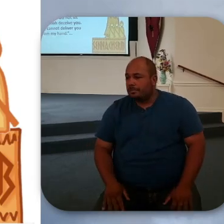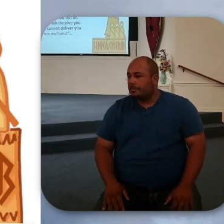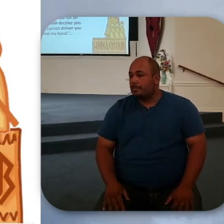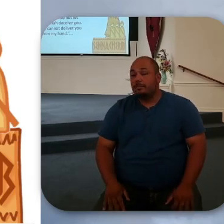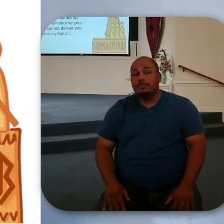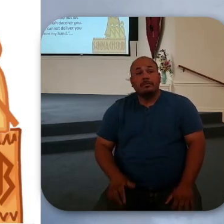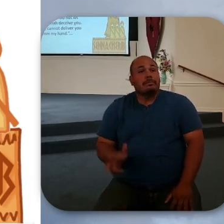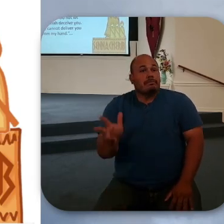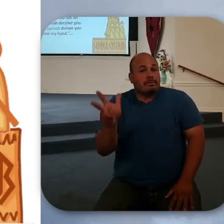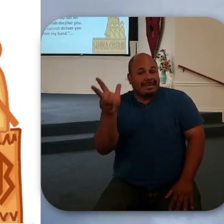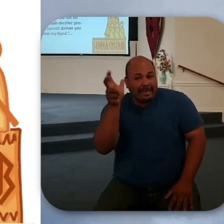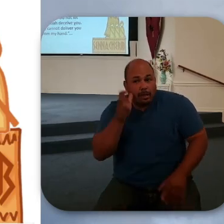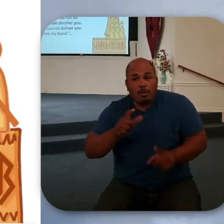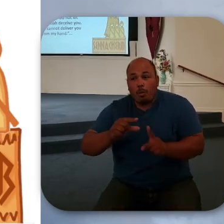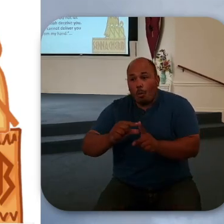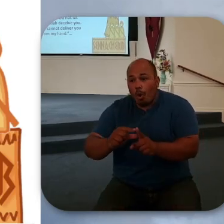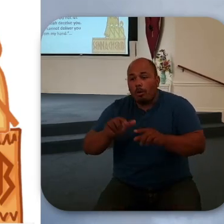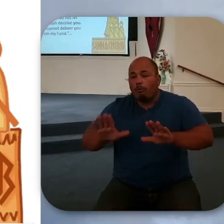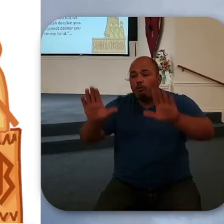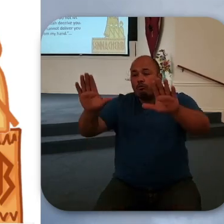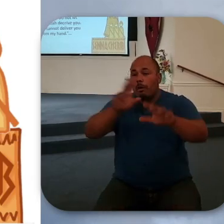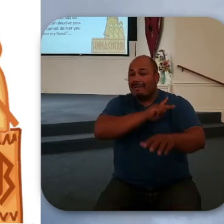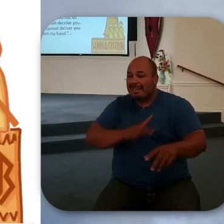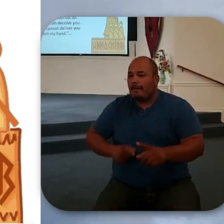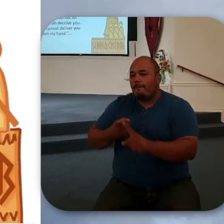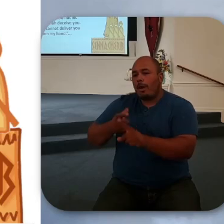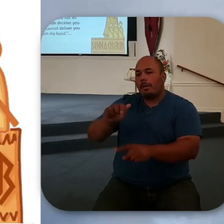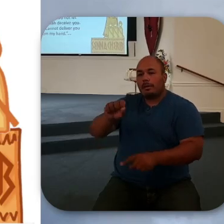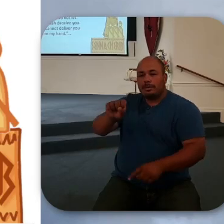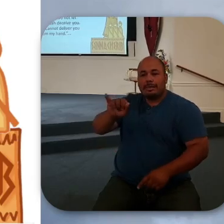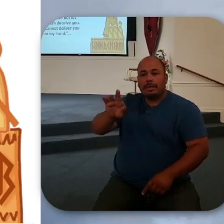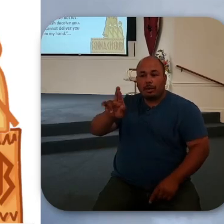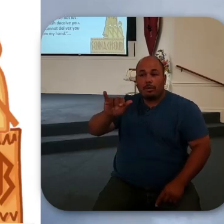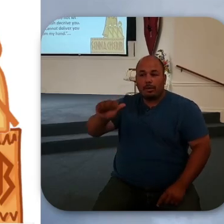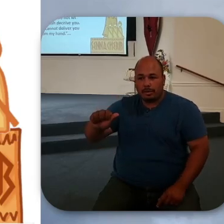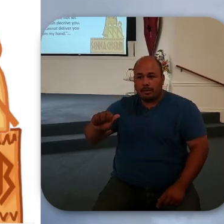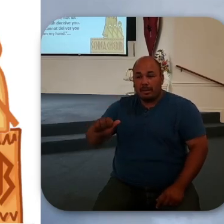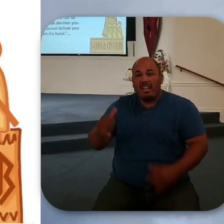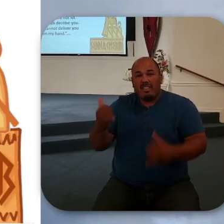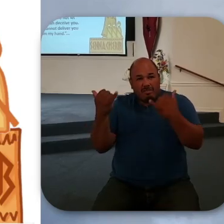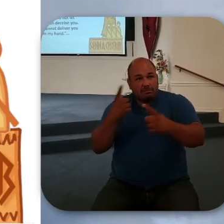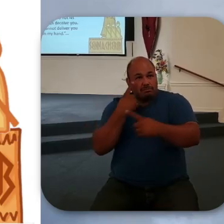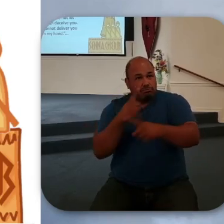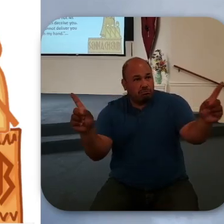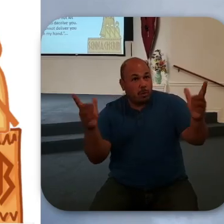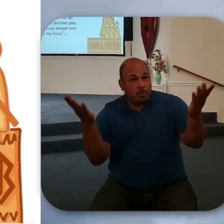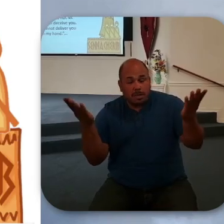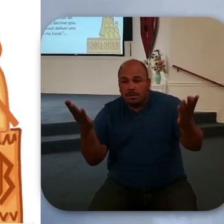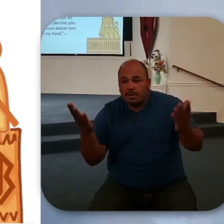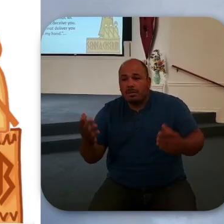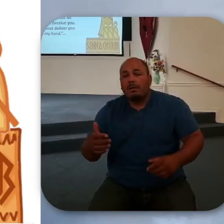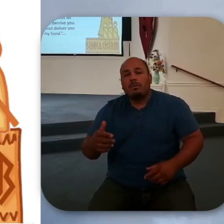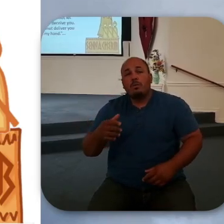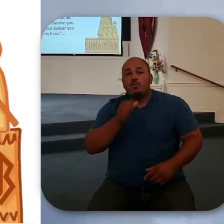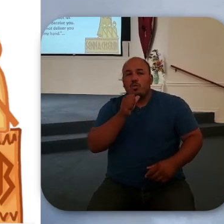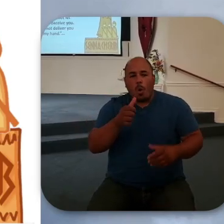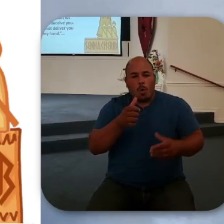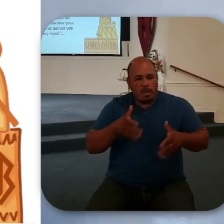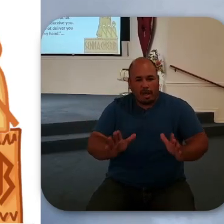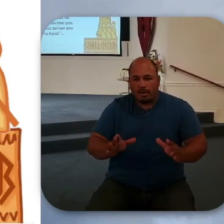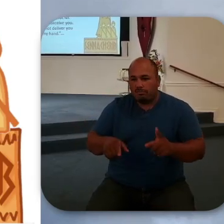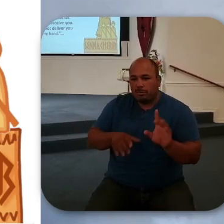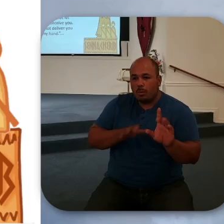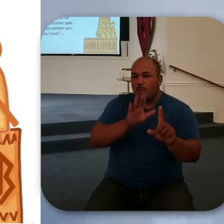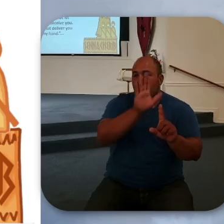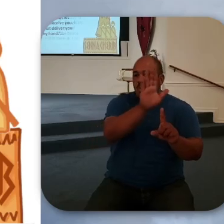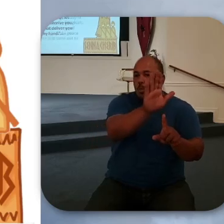"Hear the word of the great king, the king of Assyria. This is what the king says. Do not let Hezekiah deceive you. He cannot